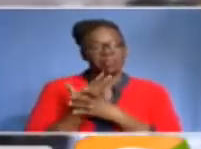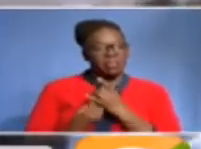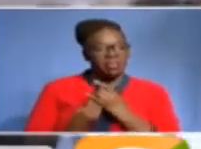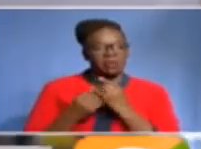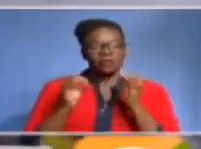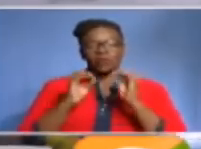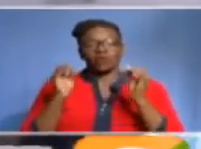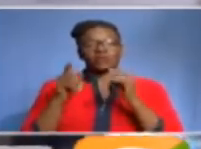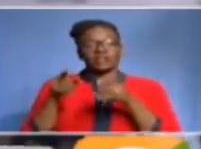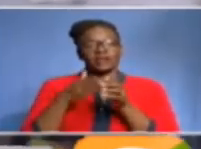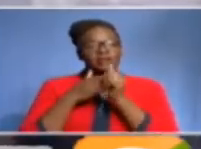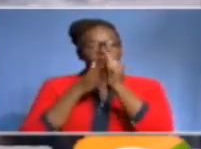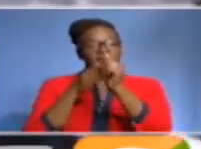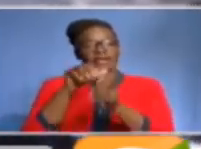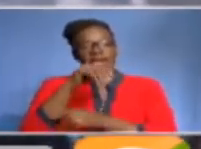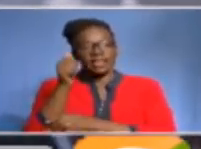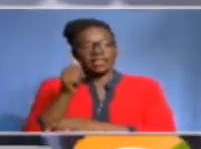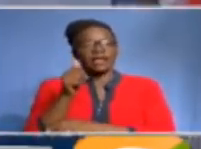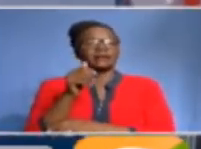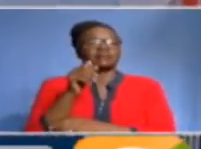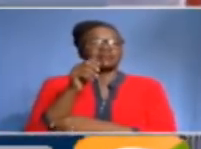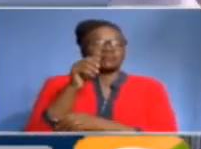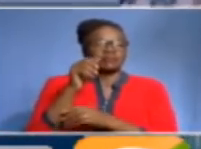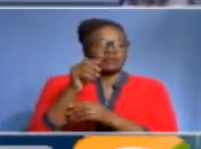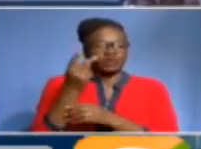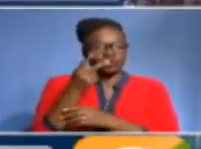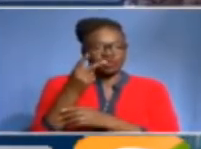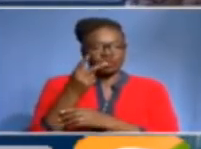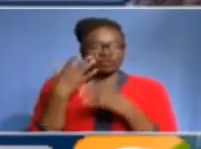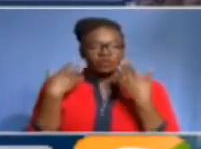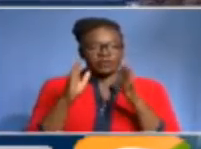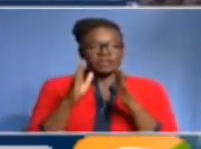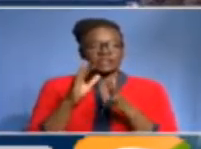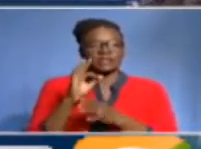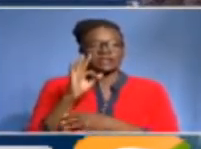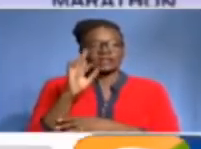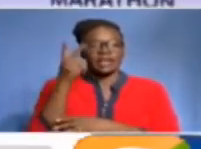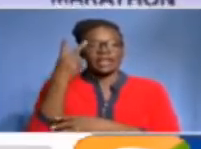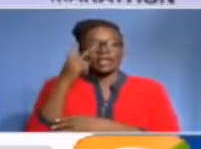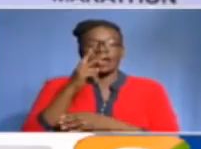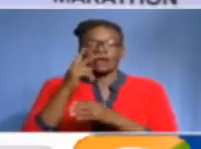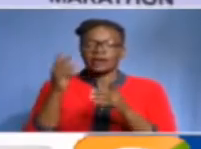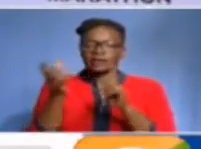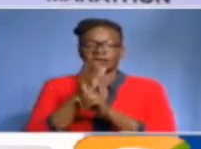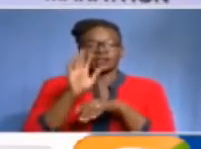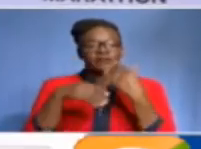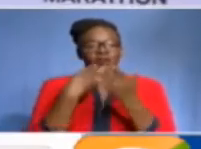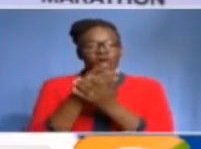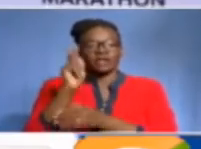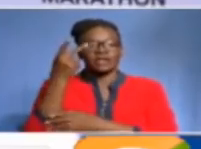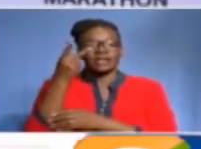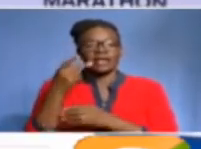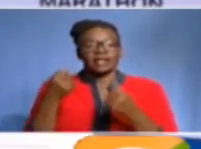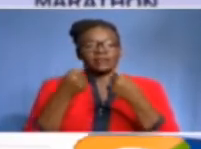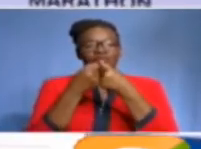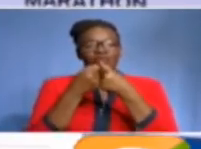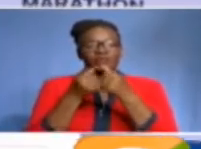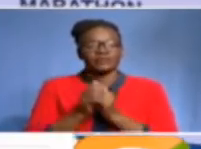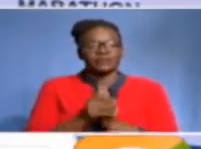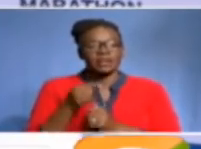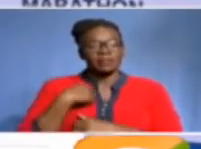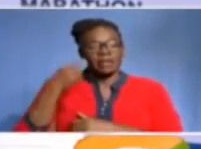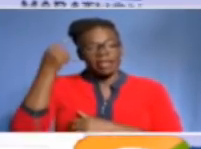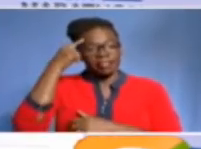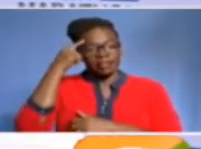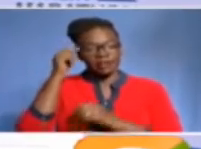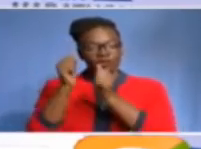compatriots Amos Kipruto and Wilson Kipsang to complete a Kenyan sweep in the men's race. It wasn't a plan because I thought I will go with